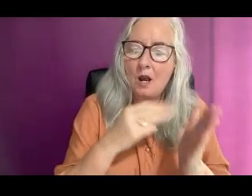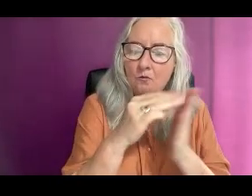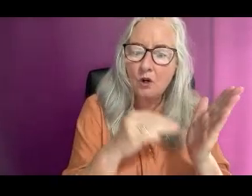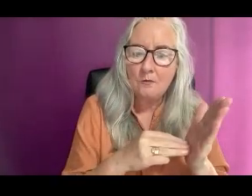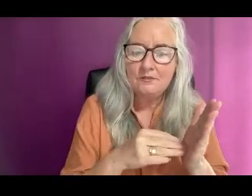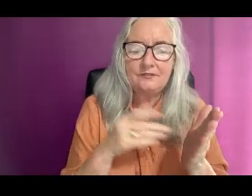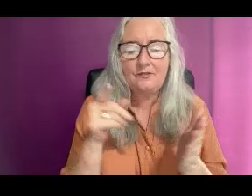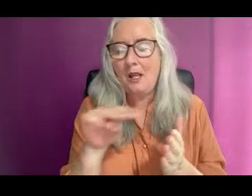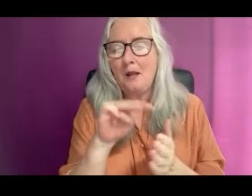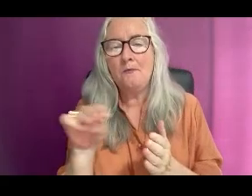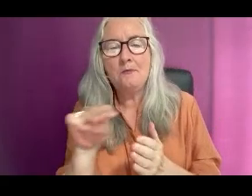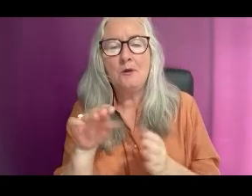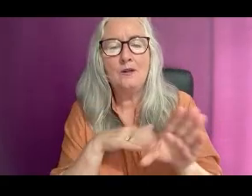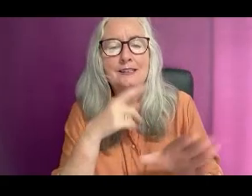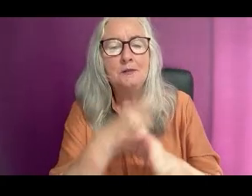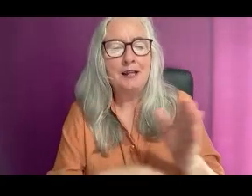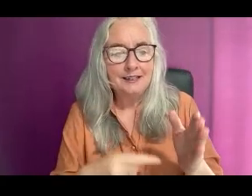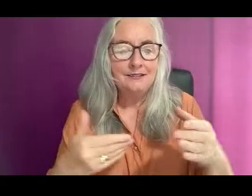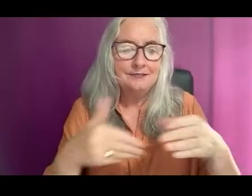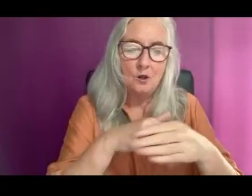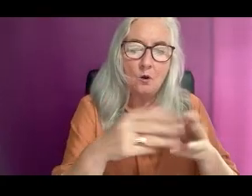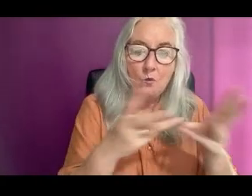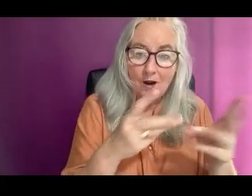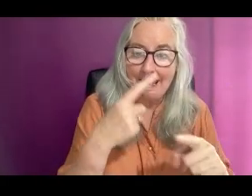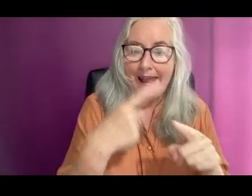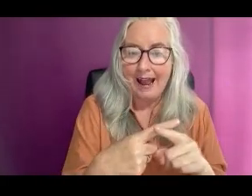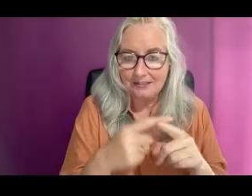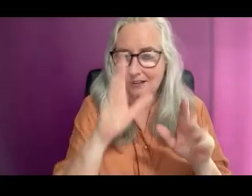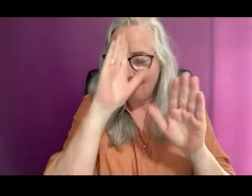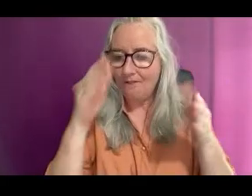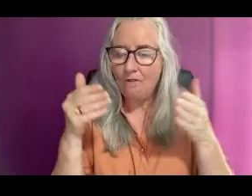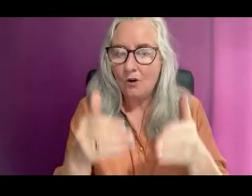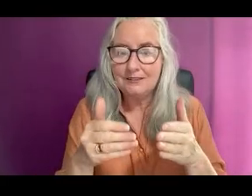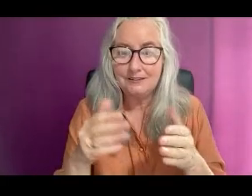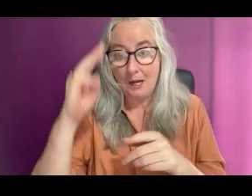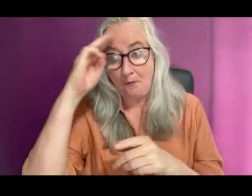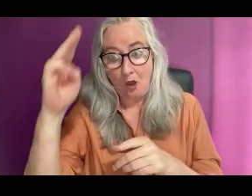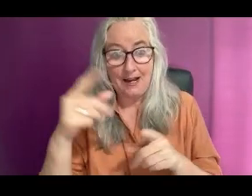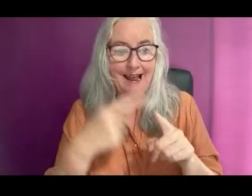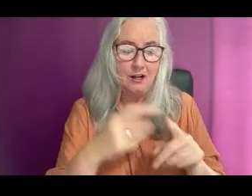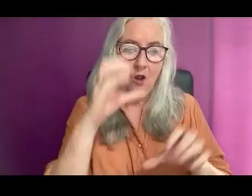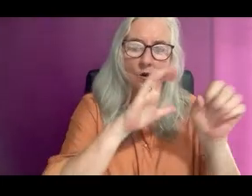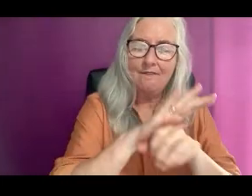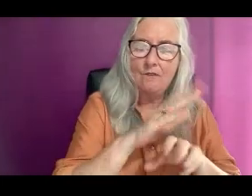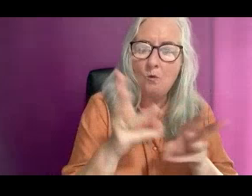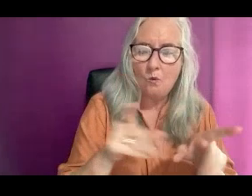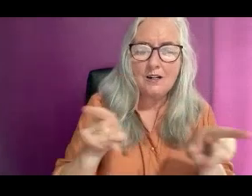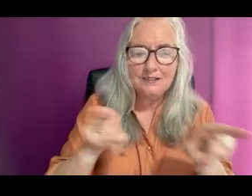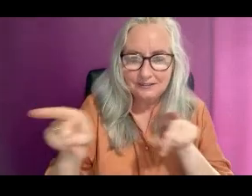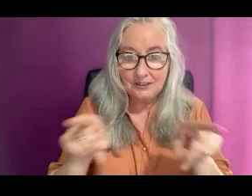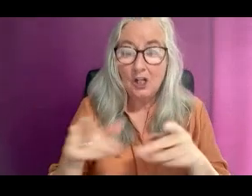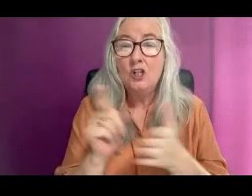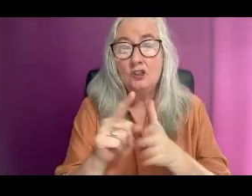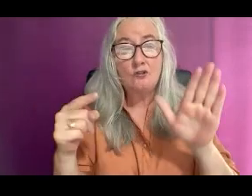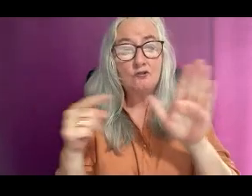seekers with disabilities, and Employers for Change is focusing on employers, but we also support refugees, asylum